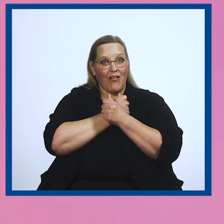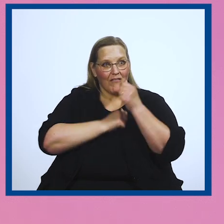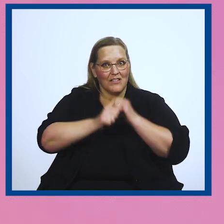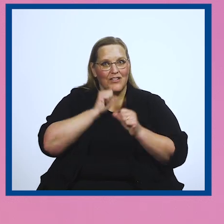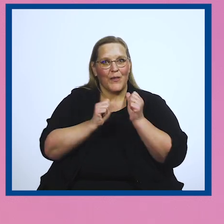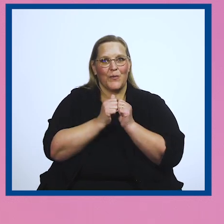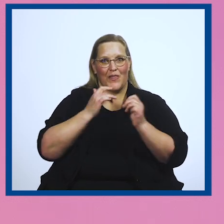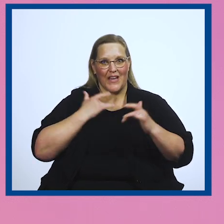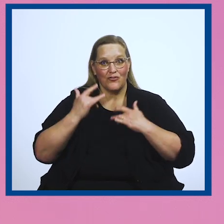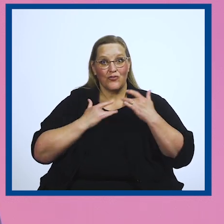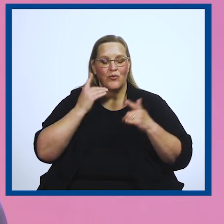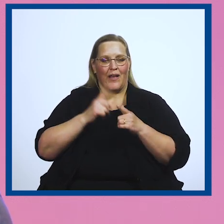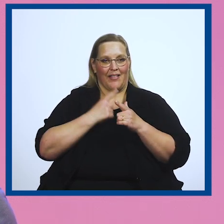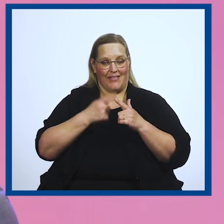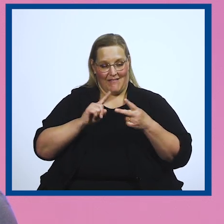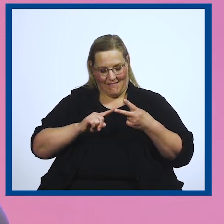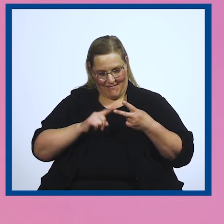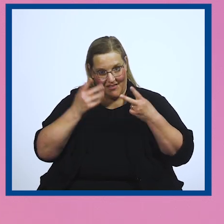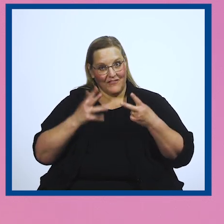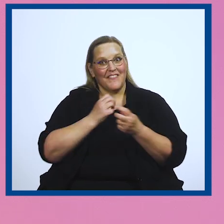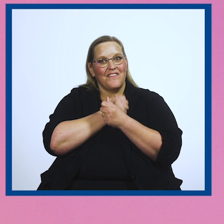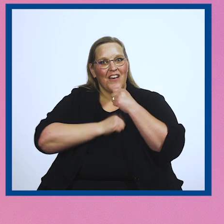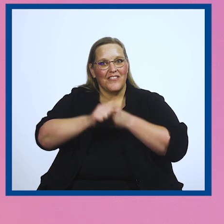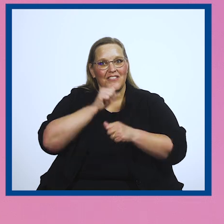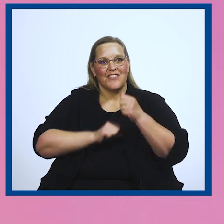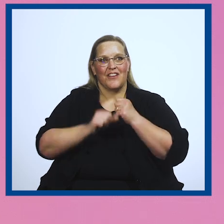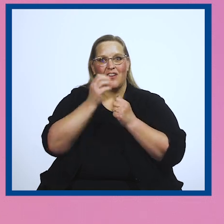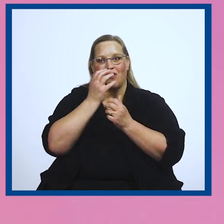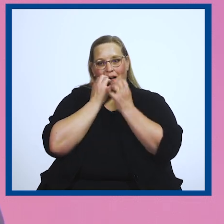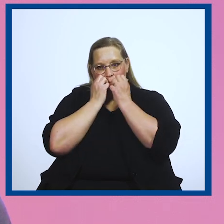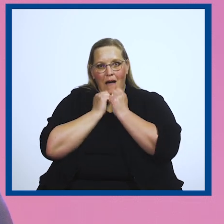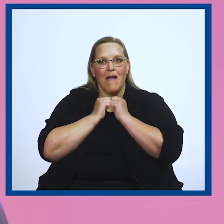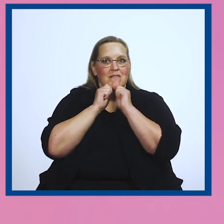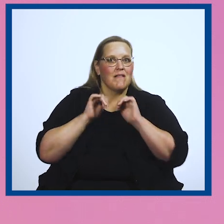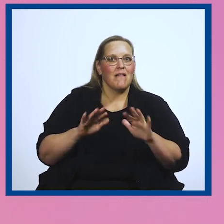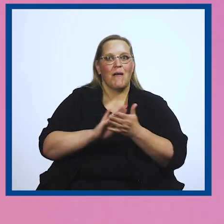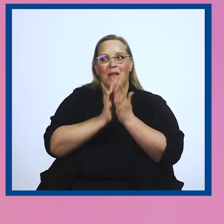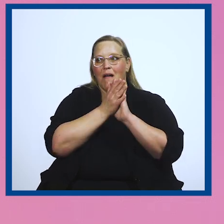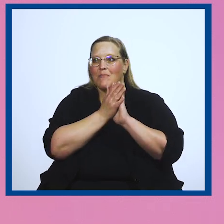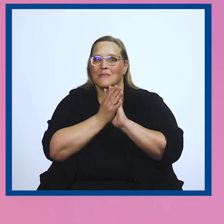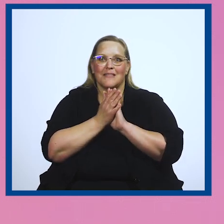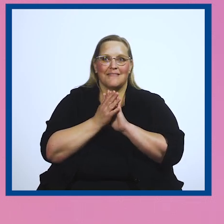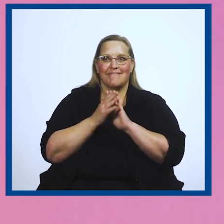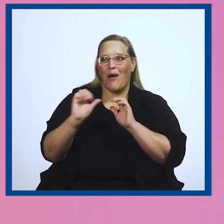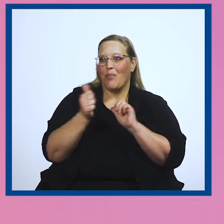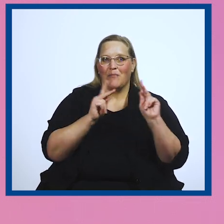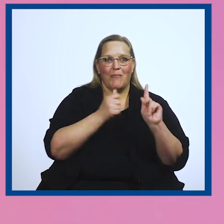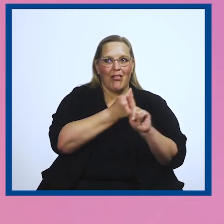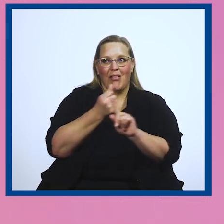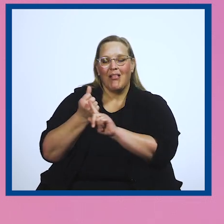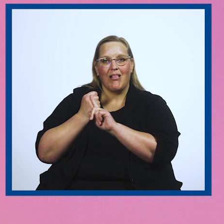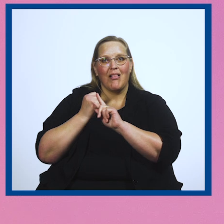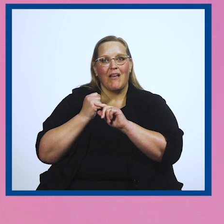that joy. And once you start loving each other with that joy and unleashing that compassion, and that compassion becomes contagious, then the next thing happens. Here it